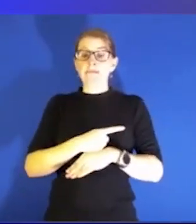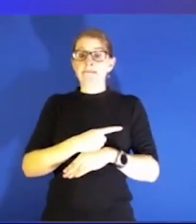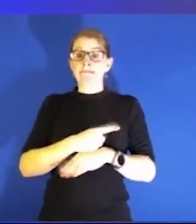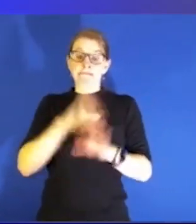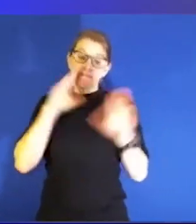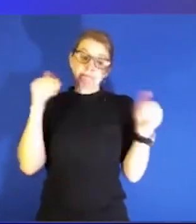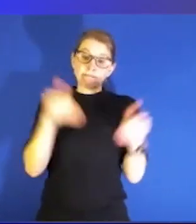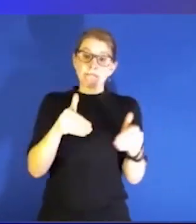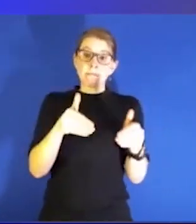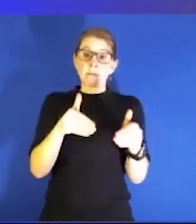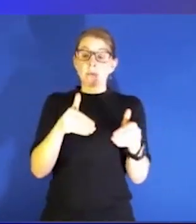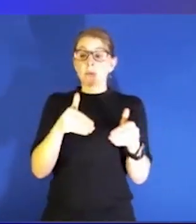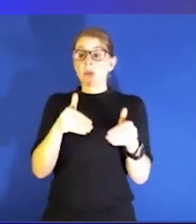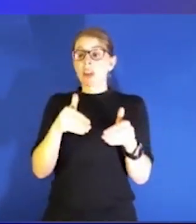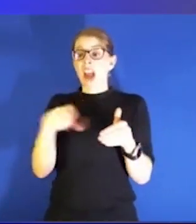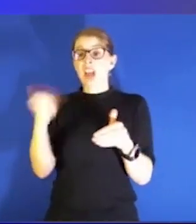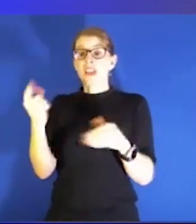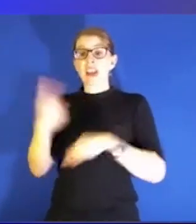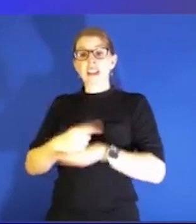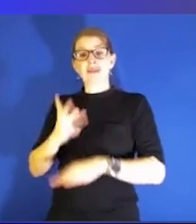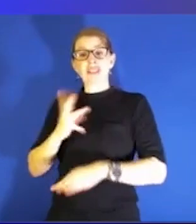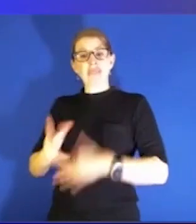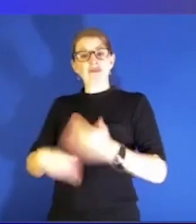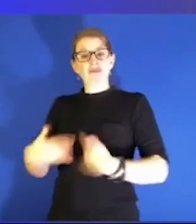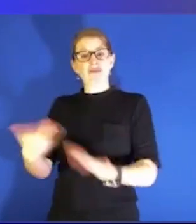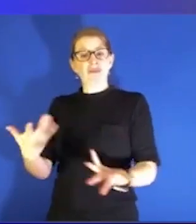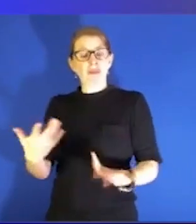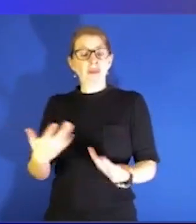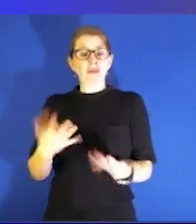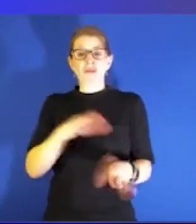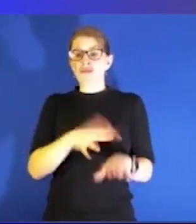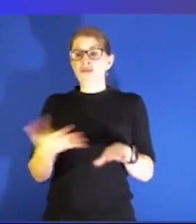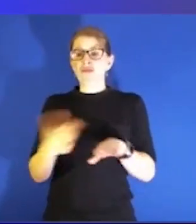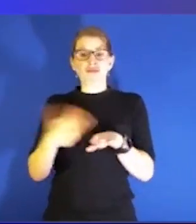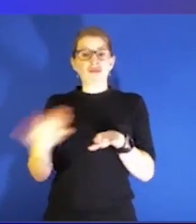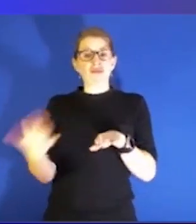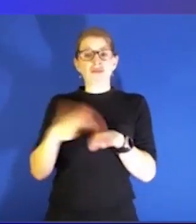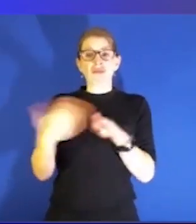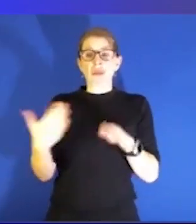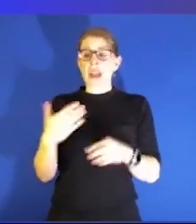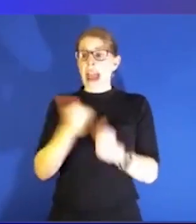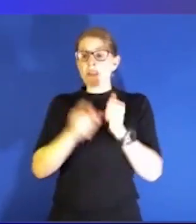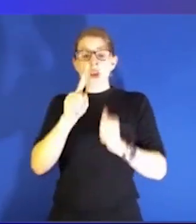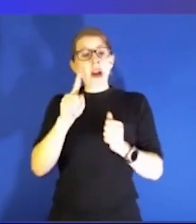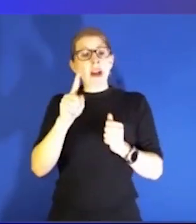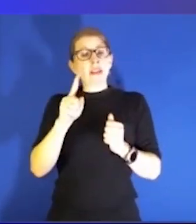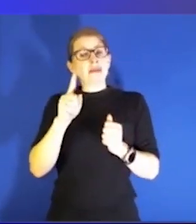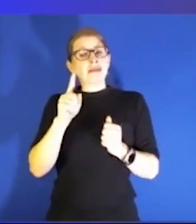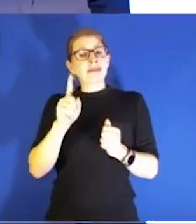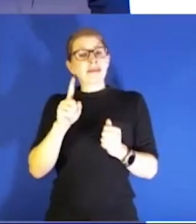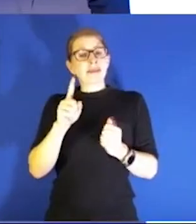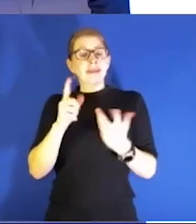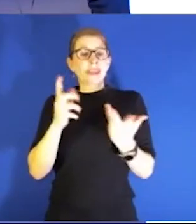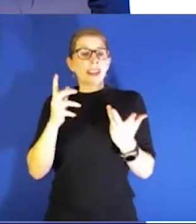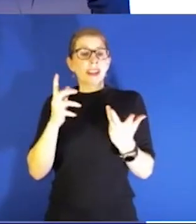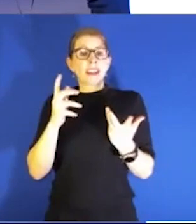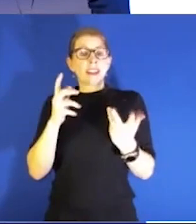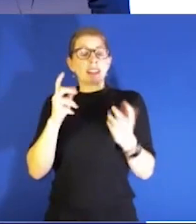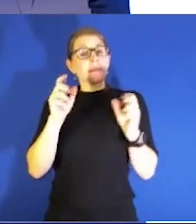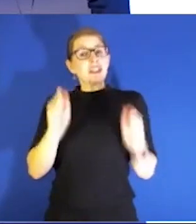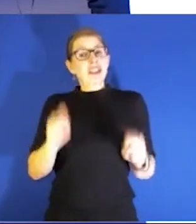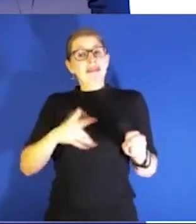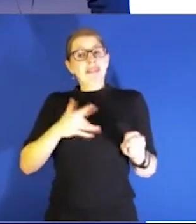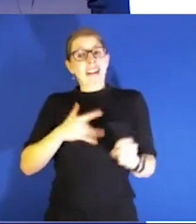other days. But I think everybody deserves to be happy and live their lives as well. Gosh, this is some